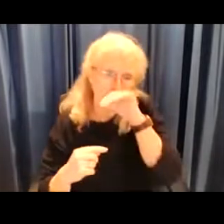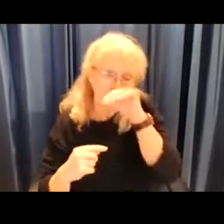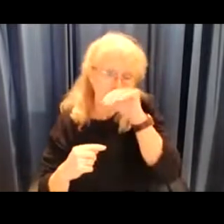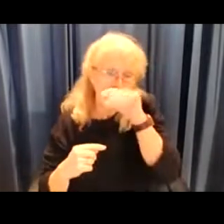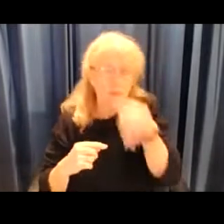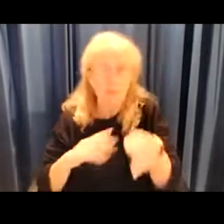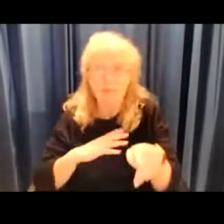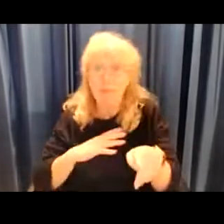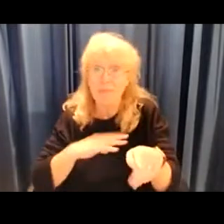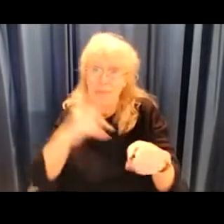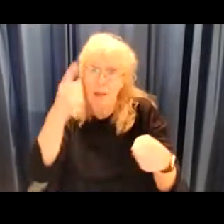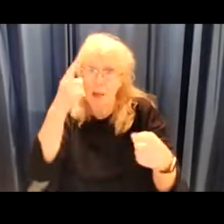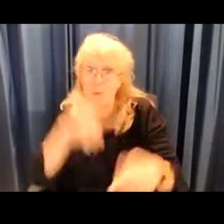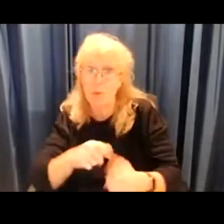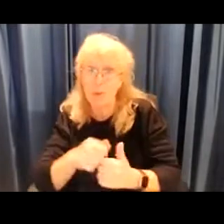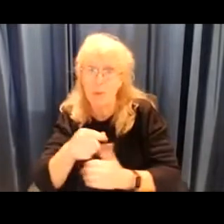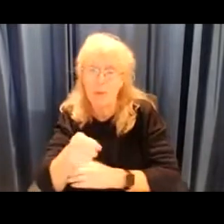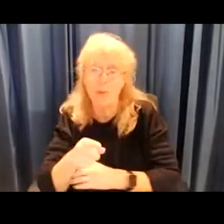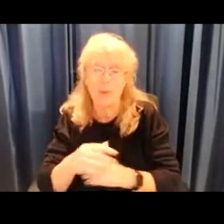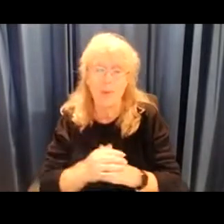there.